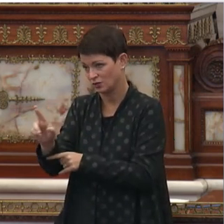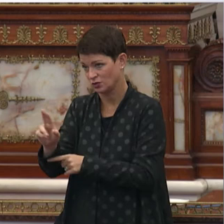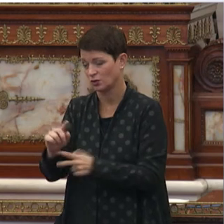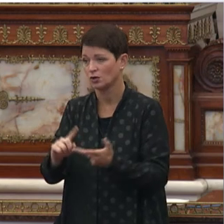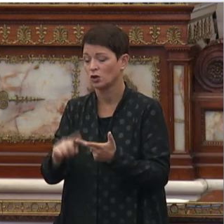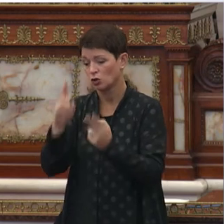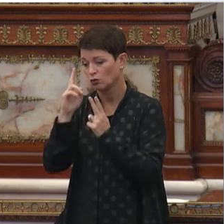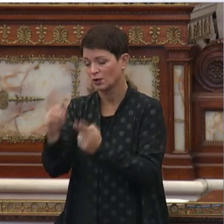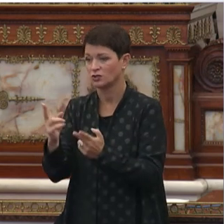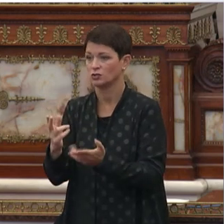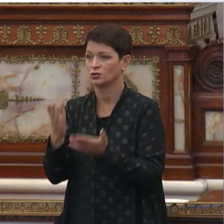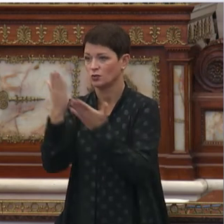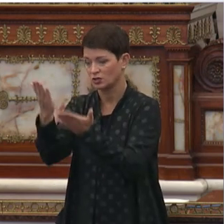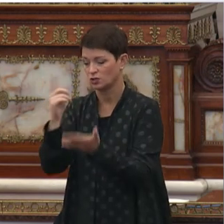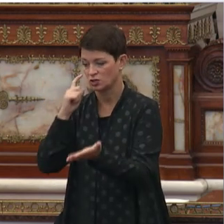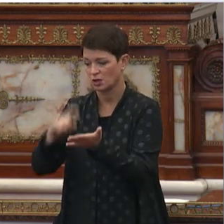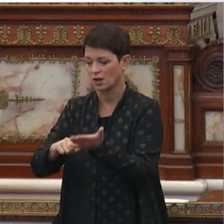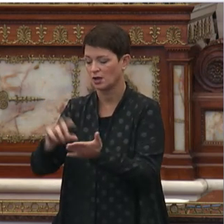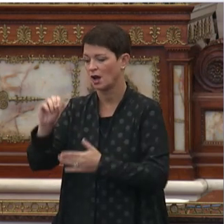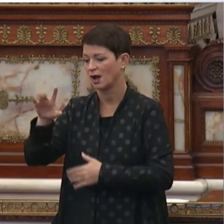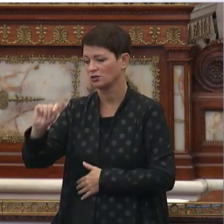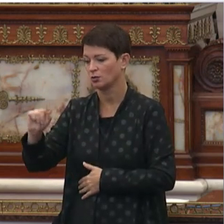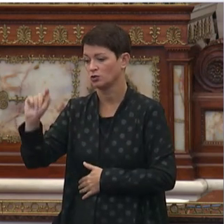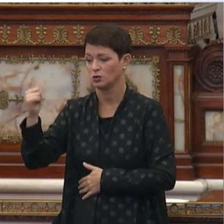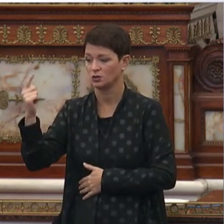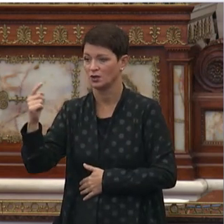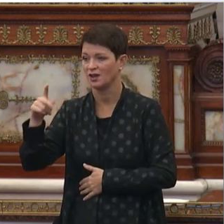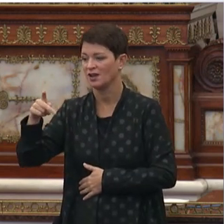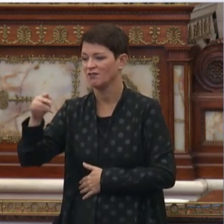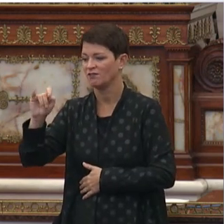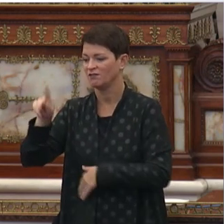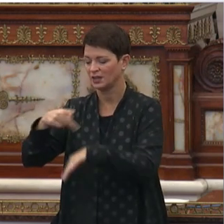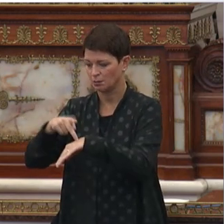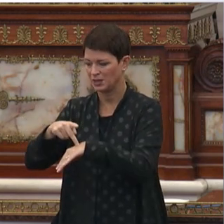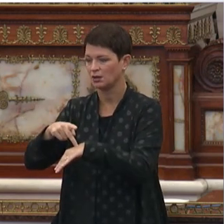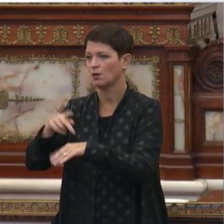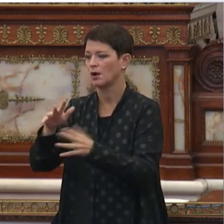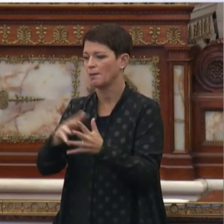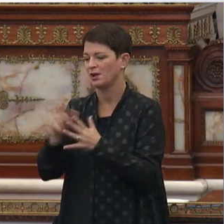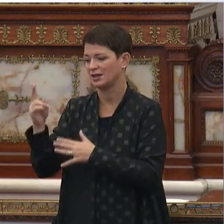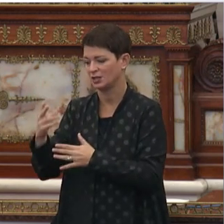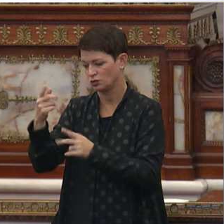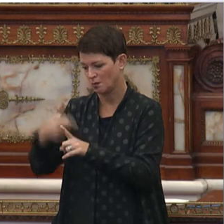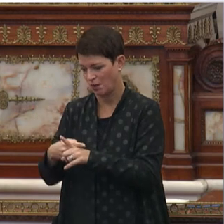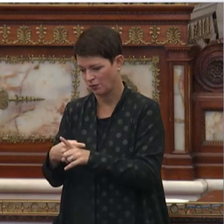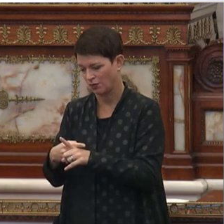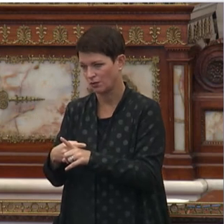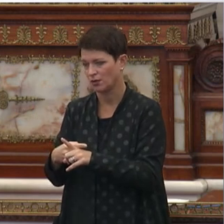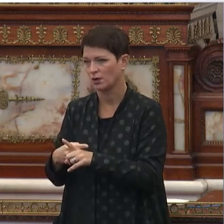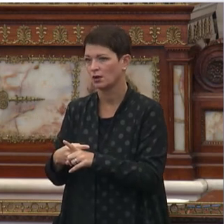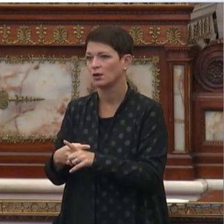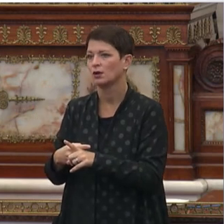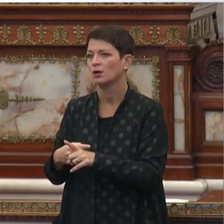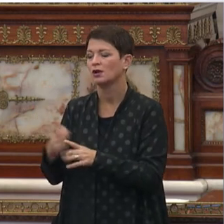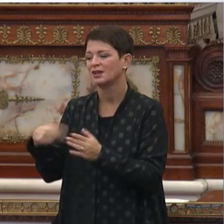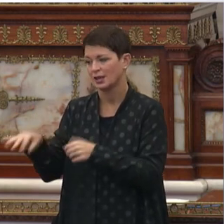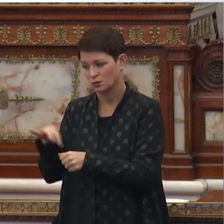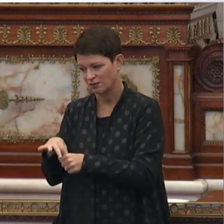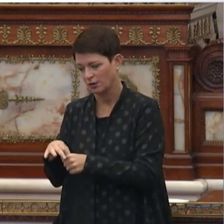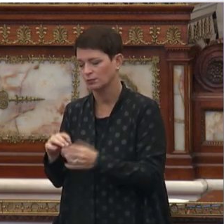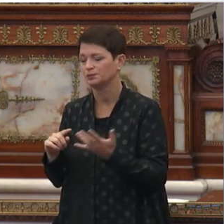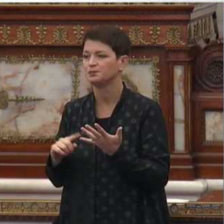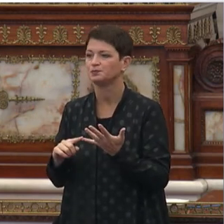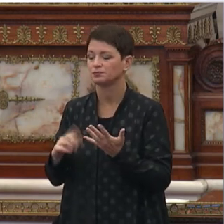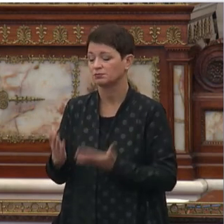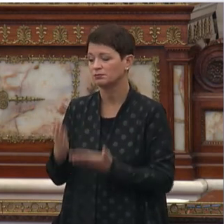resolution recognizing October 2021 as Filipino American History Month in the city of Philadelphia. Next week's calendar.